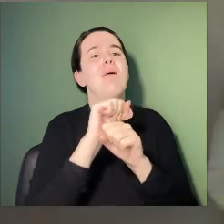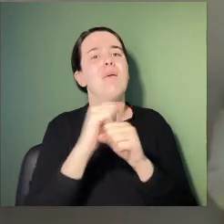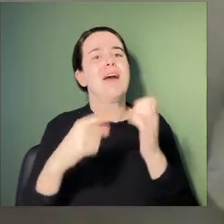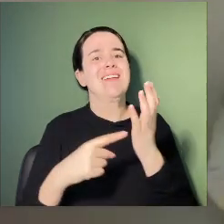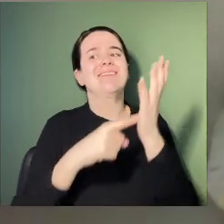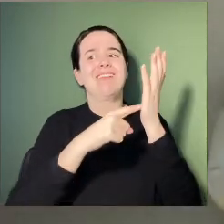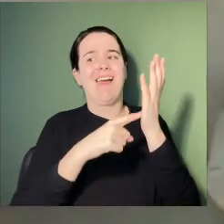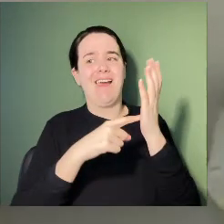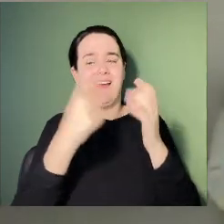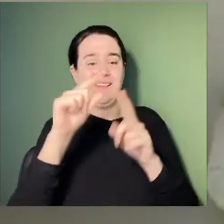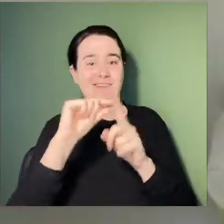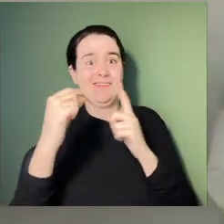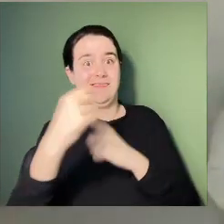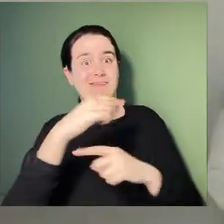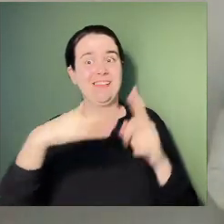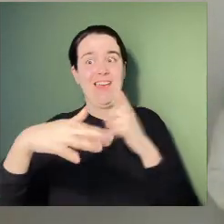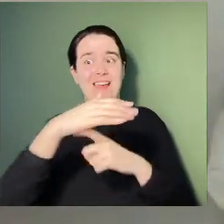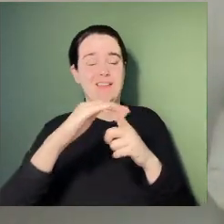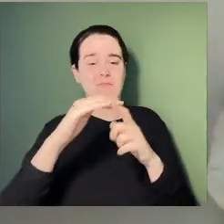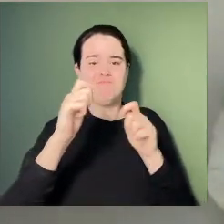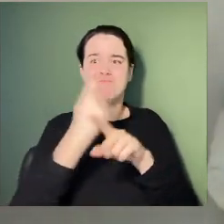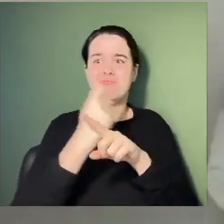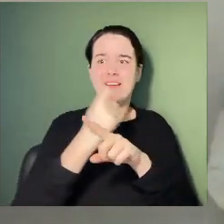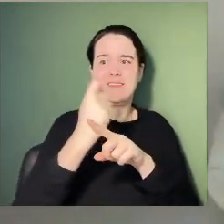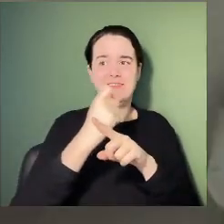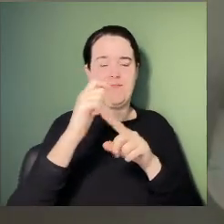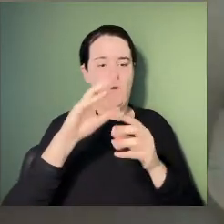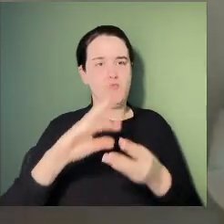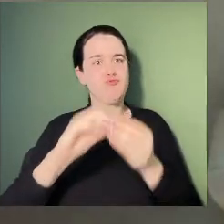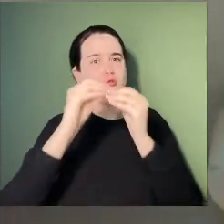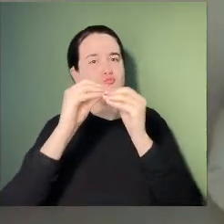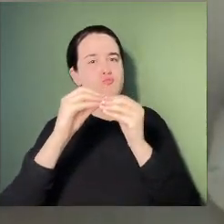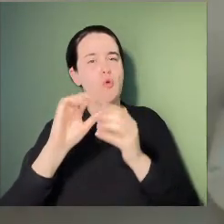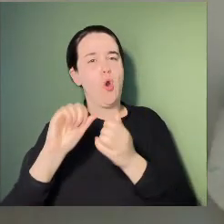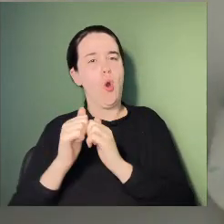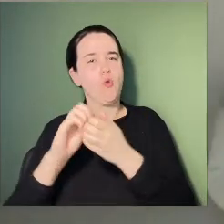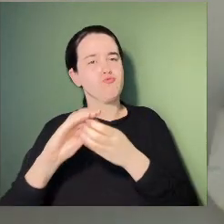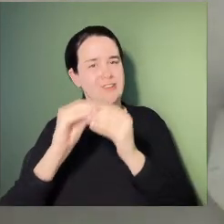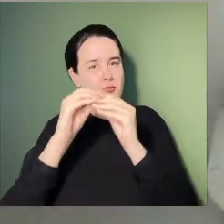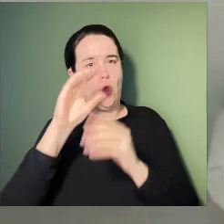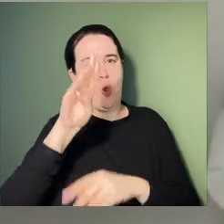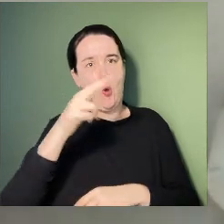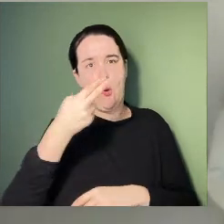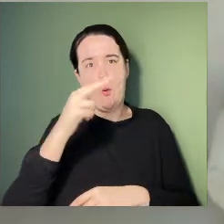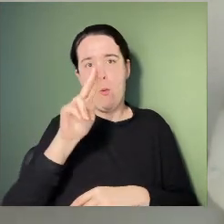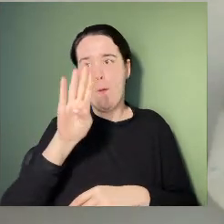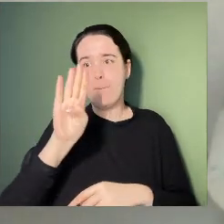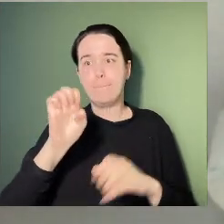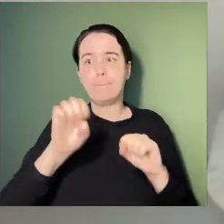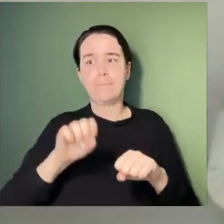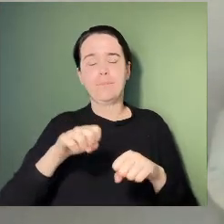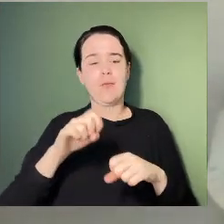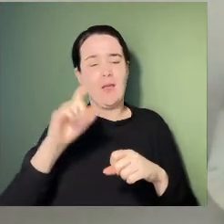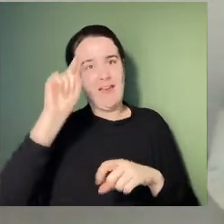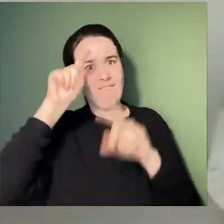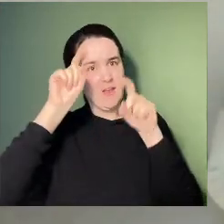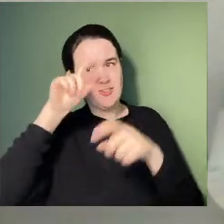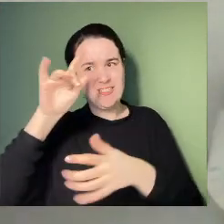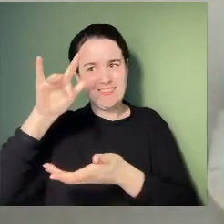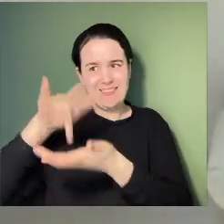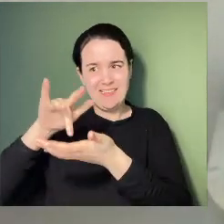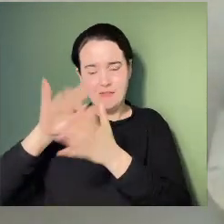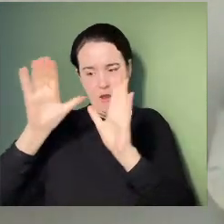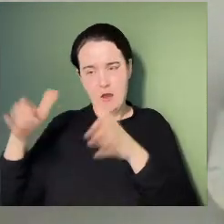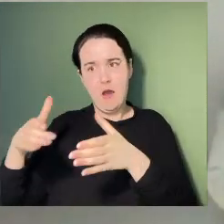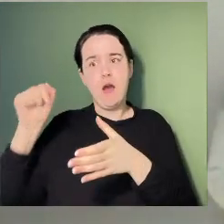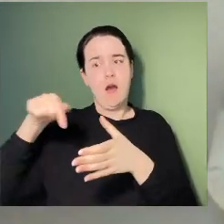of Co-Creation Hub. Co-Creation Hub is a innovation center dedicated to accelerating